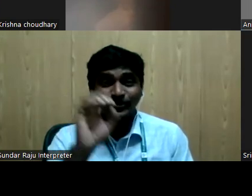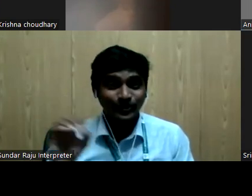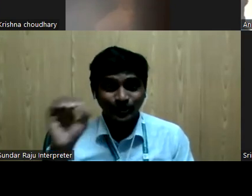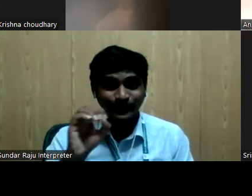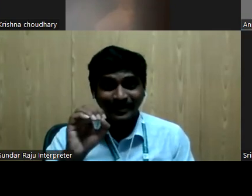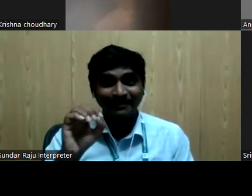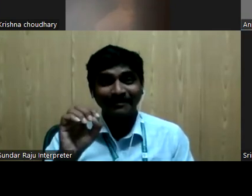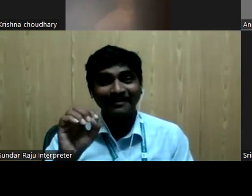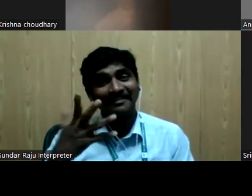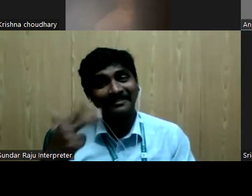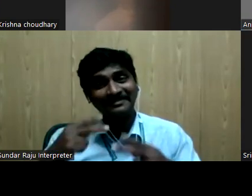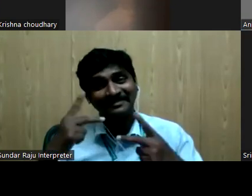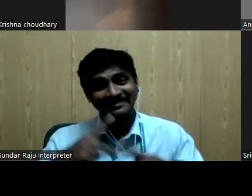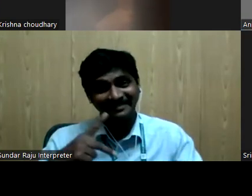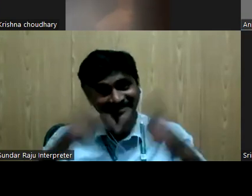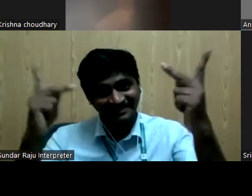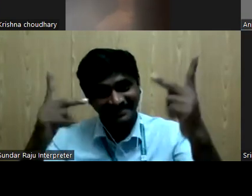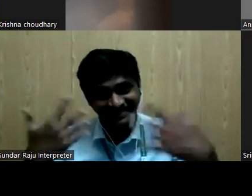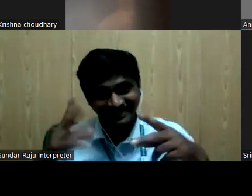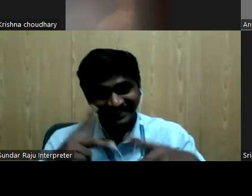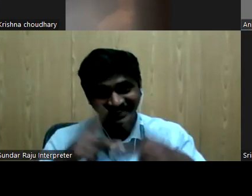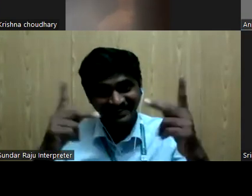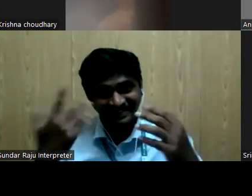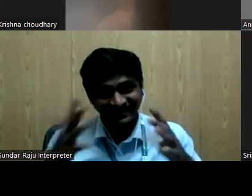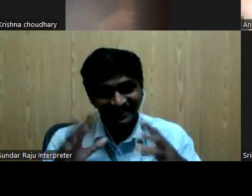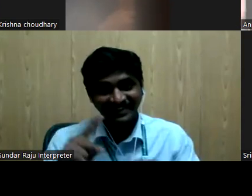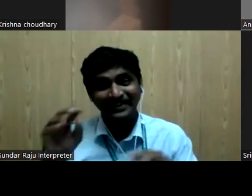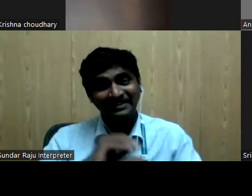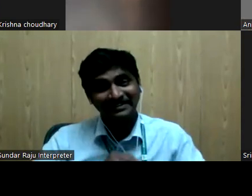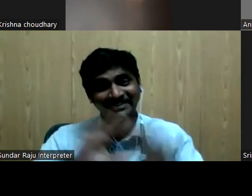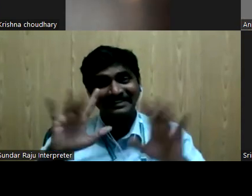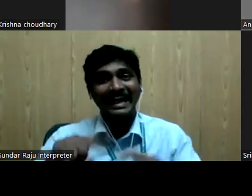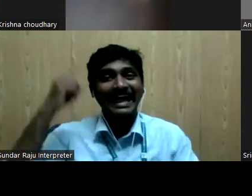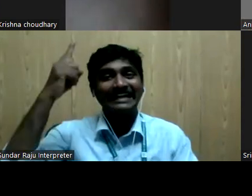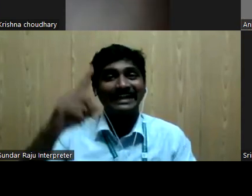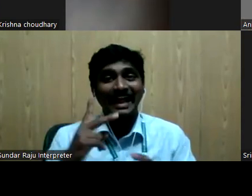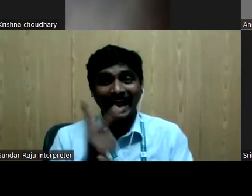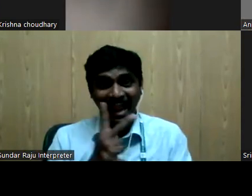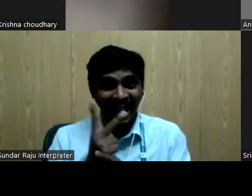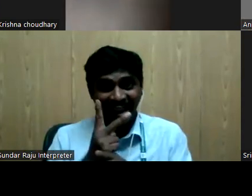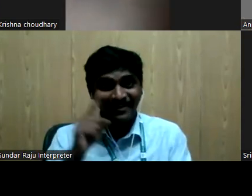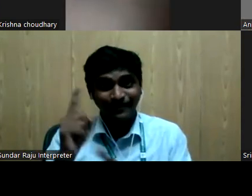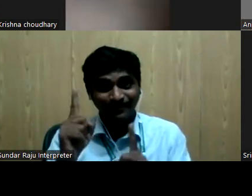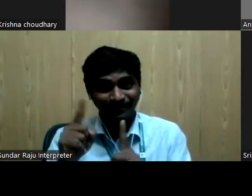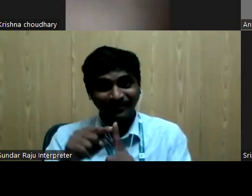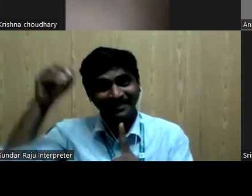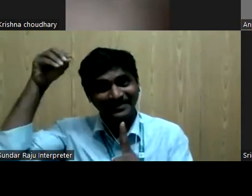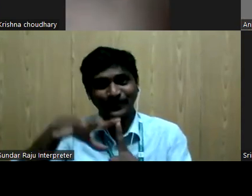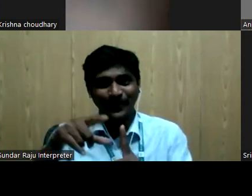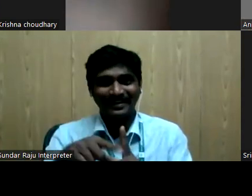And so that is the, so please watch this space. Next year, you celebrate wherever you are, put a spotlight on